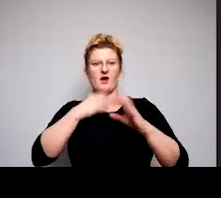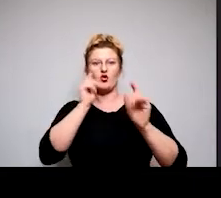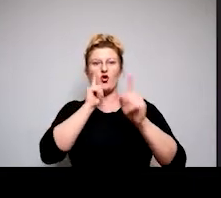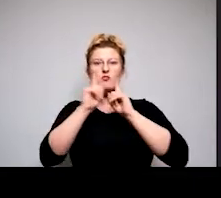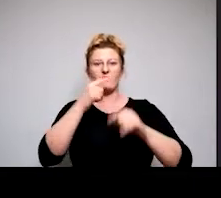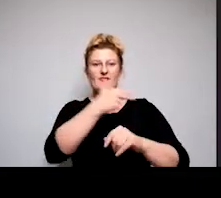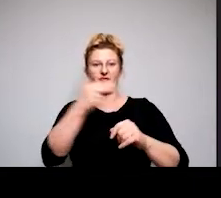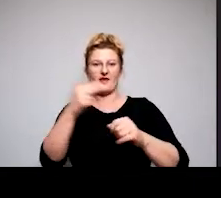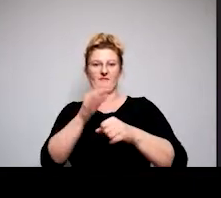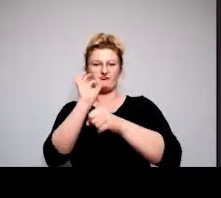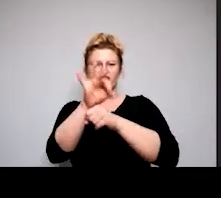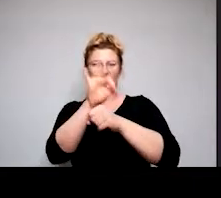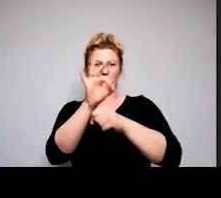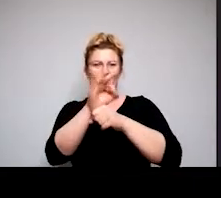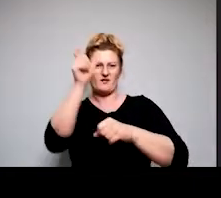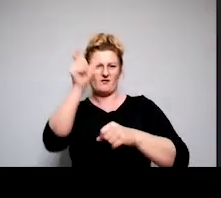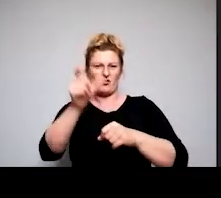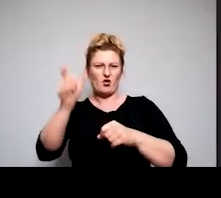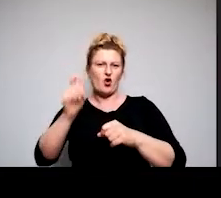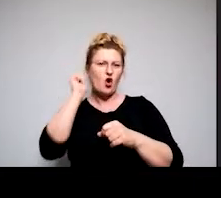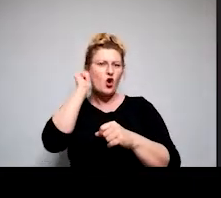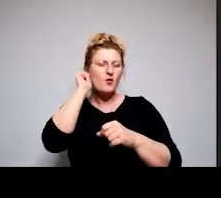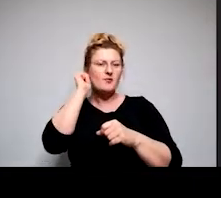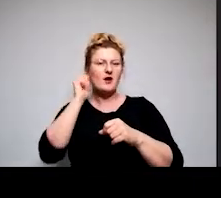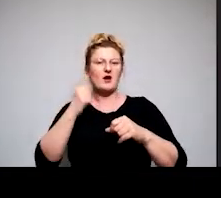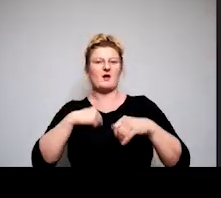Then you realize they were very